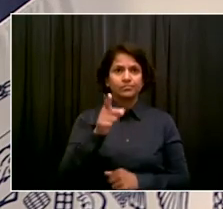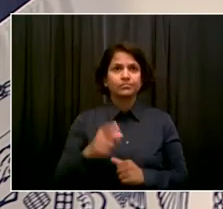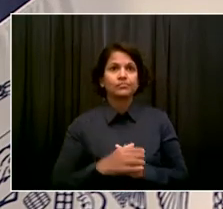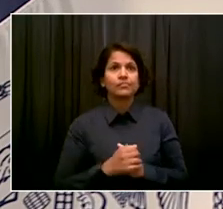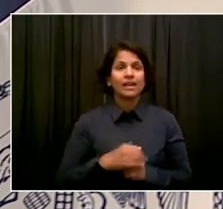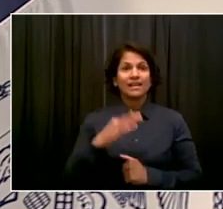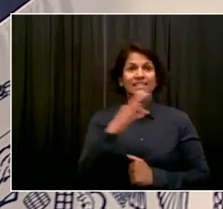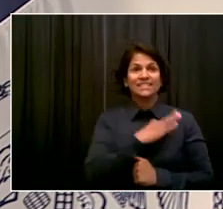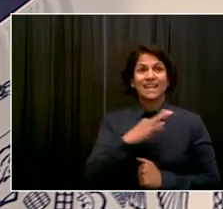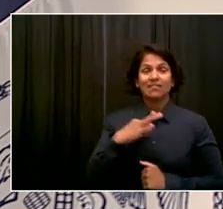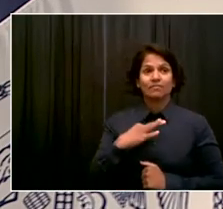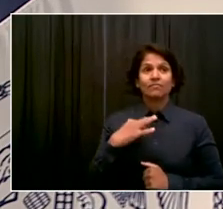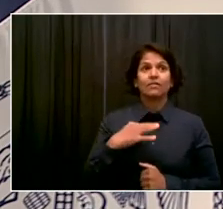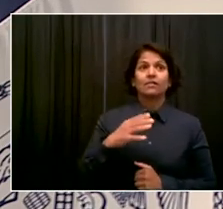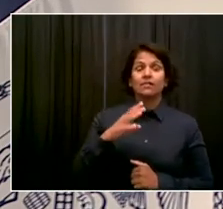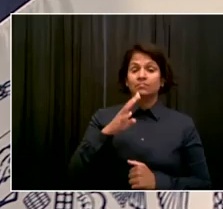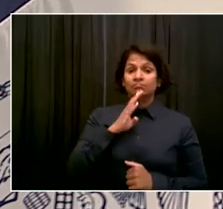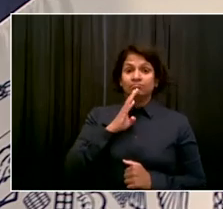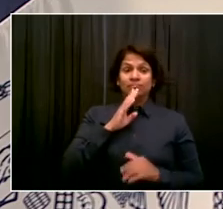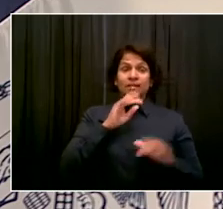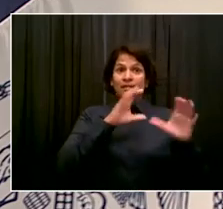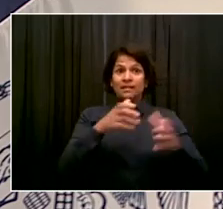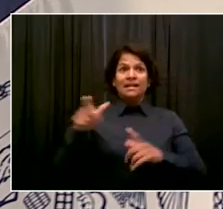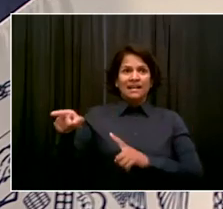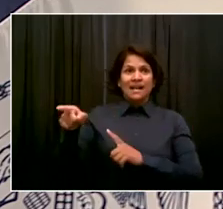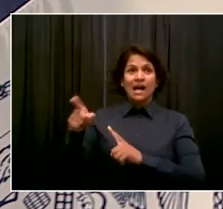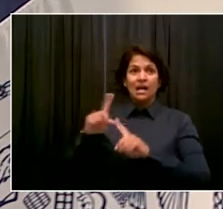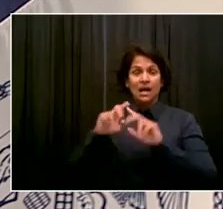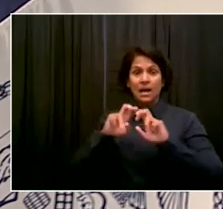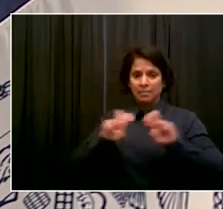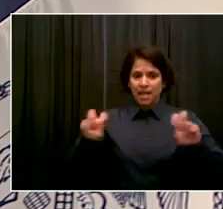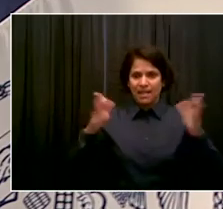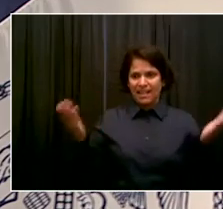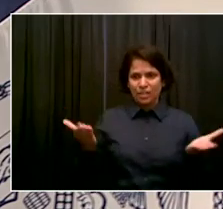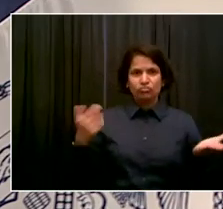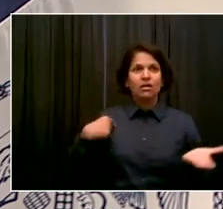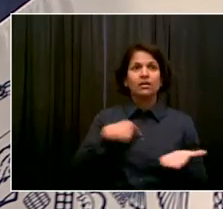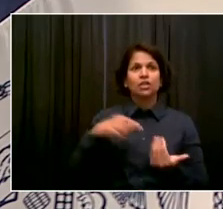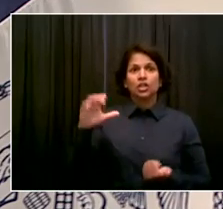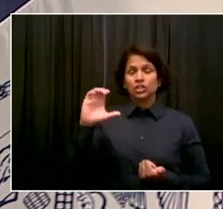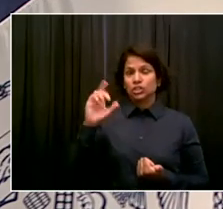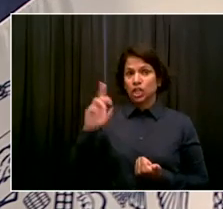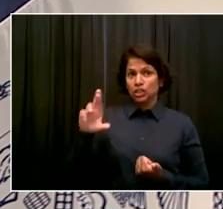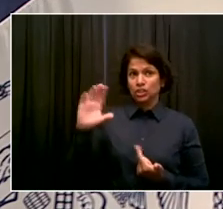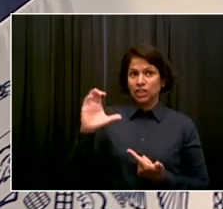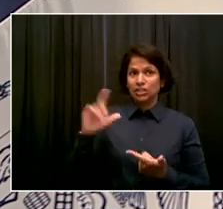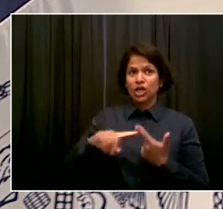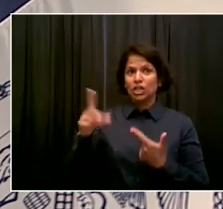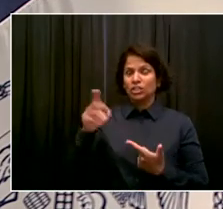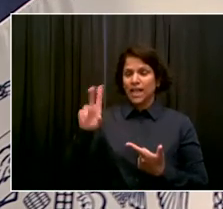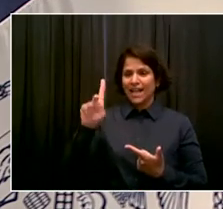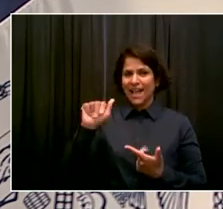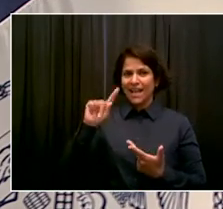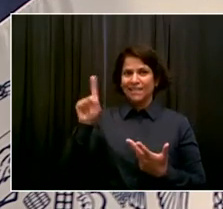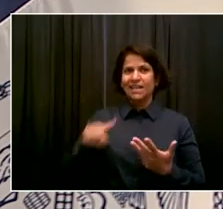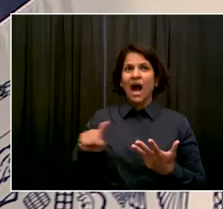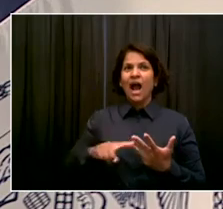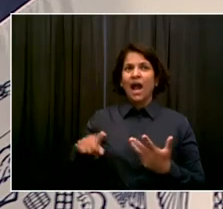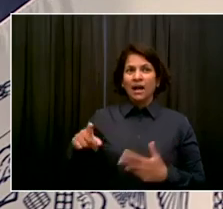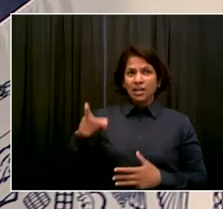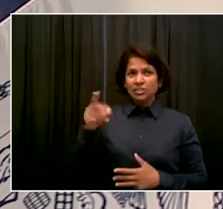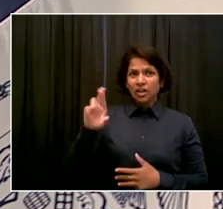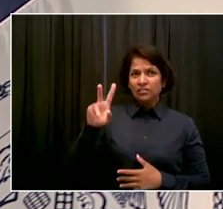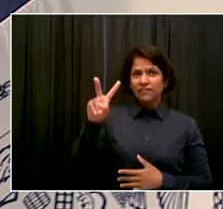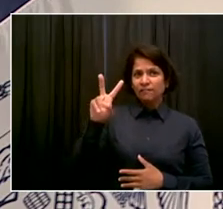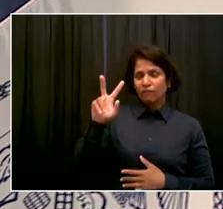begin our Q&A. As a reminder, we're joined today by Dr. Choksi, by Dr. Katz, and by Senior Advisor Dr. Jay Varma. The first question